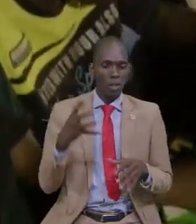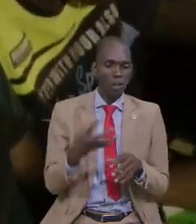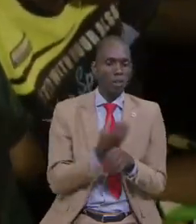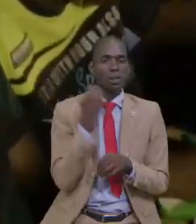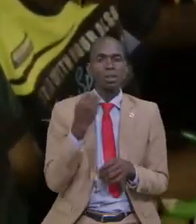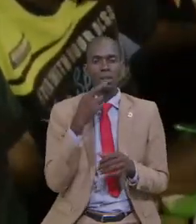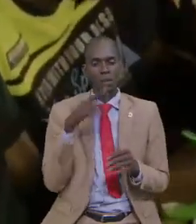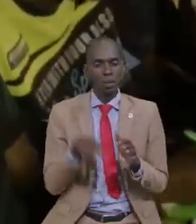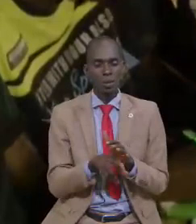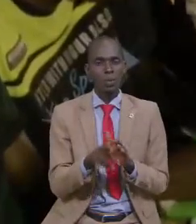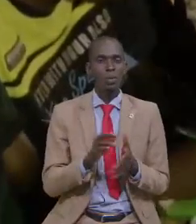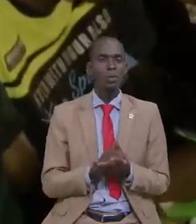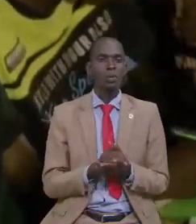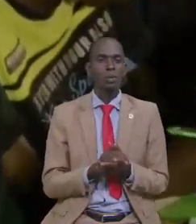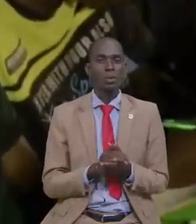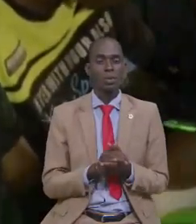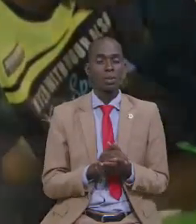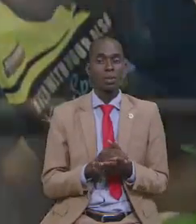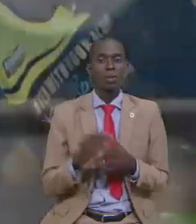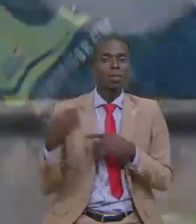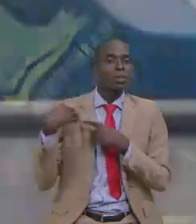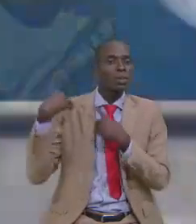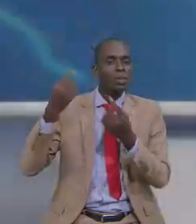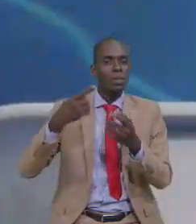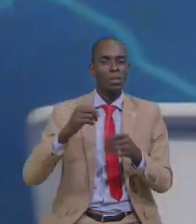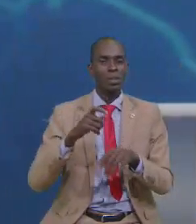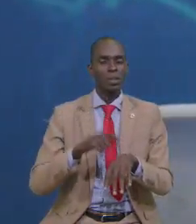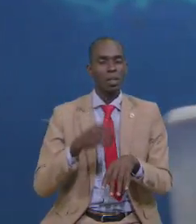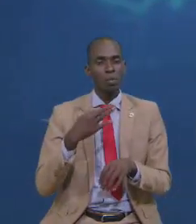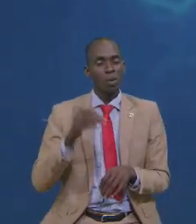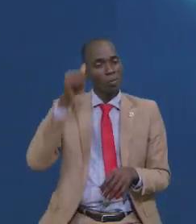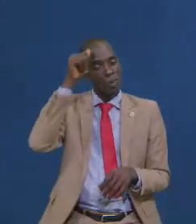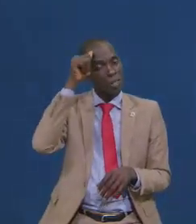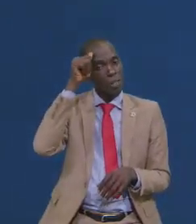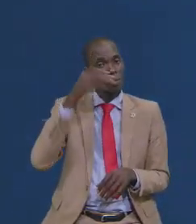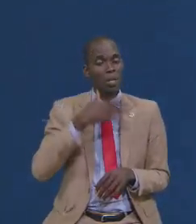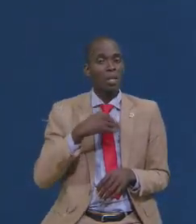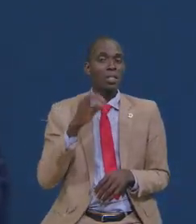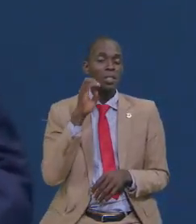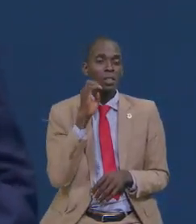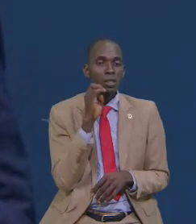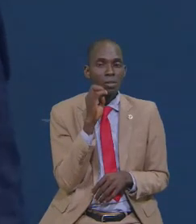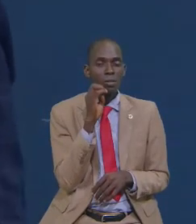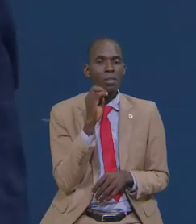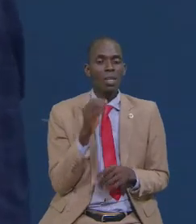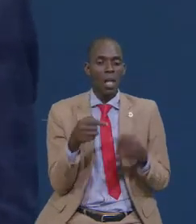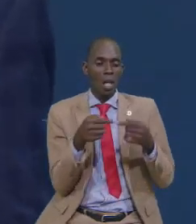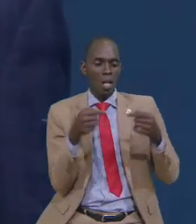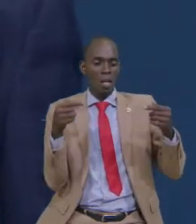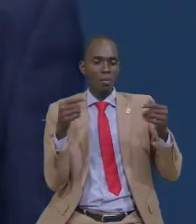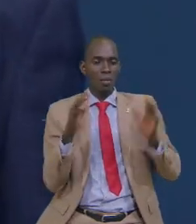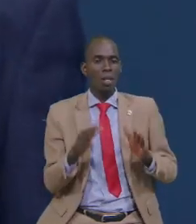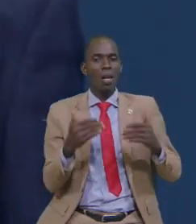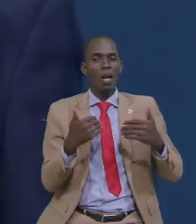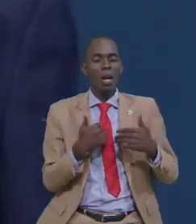serpents. Since the time of Adam and Eve, enmity had been between